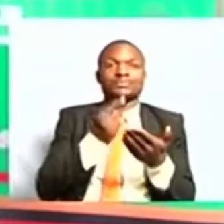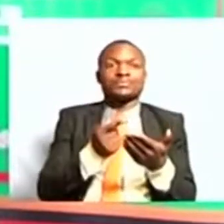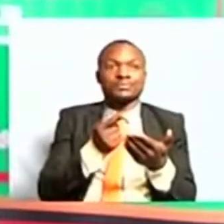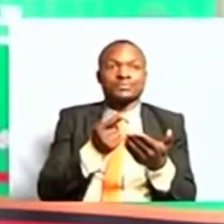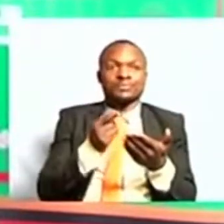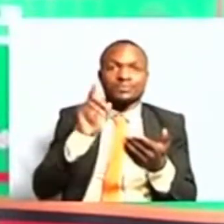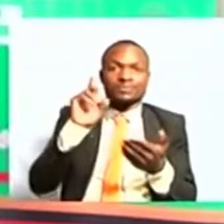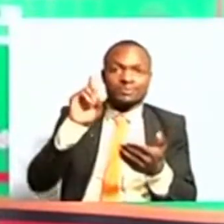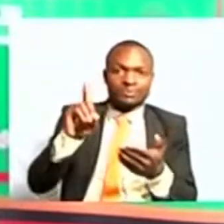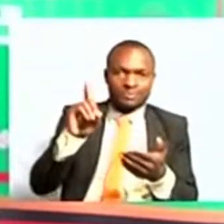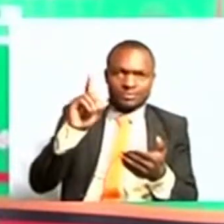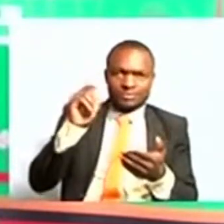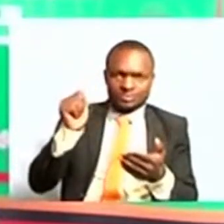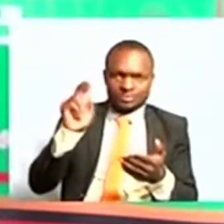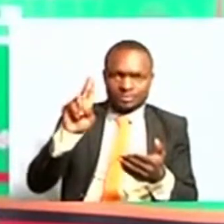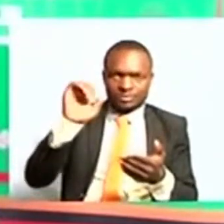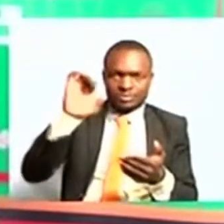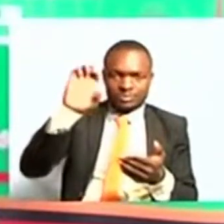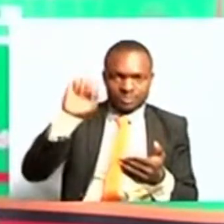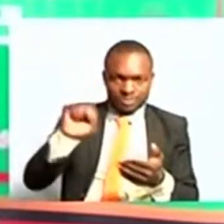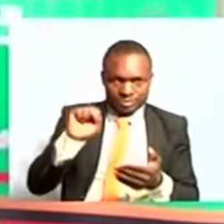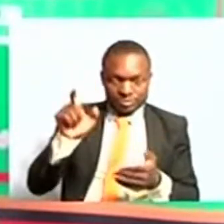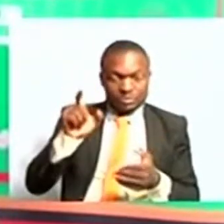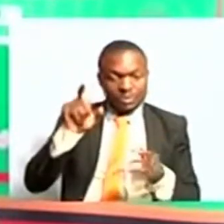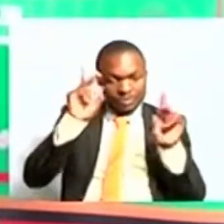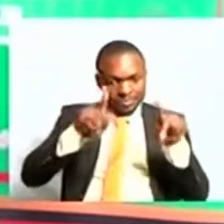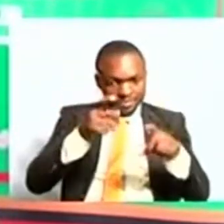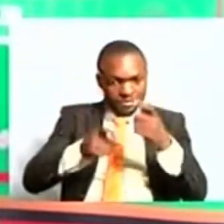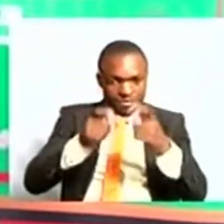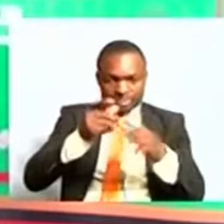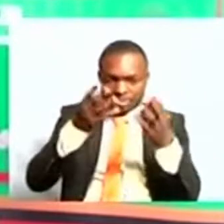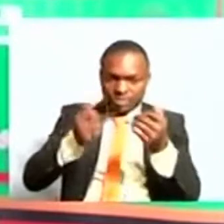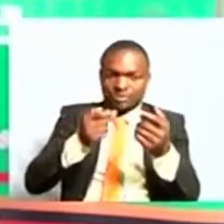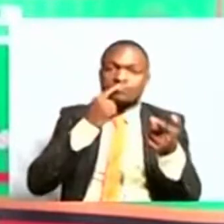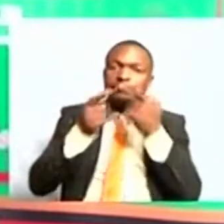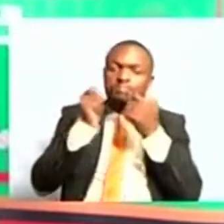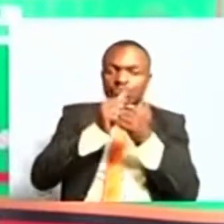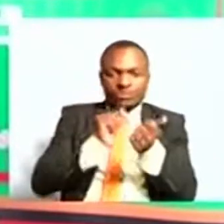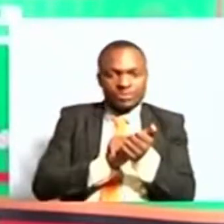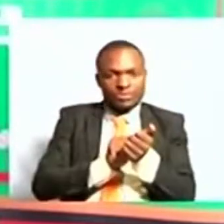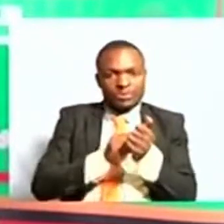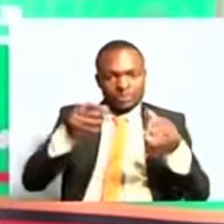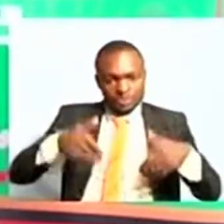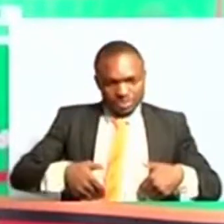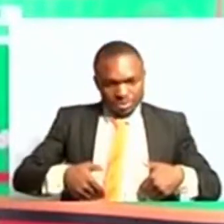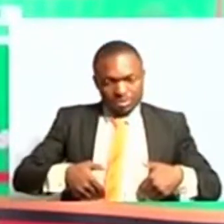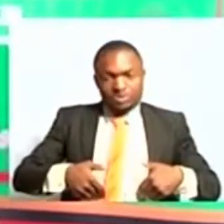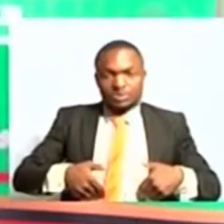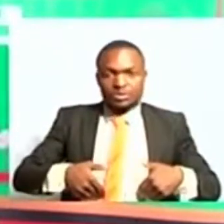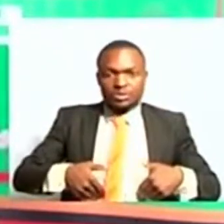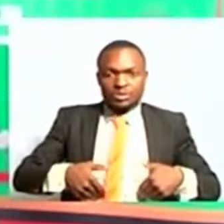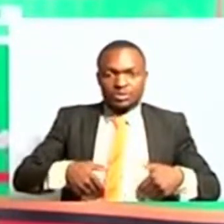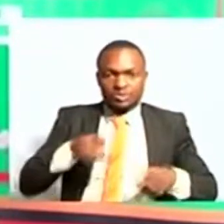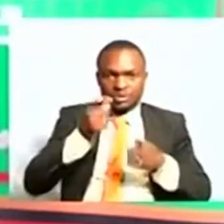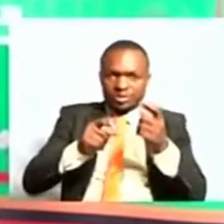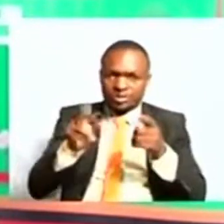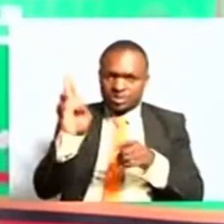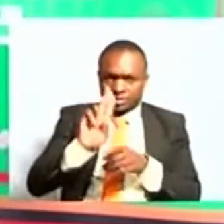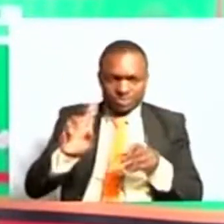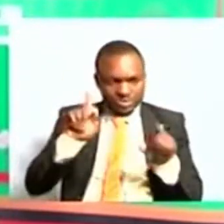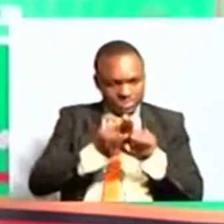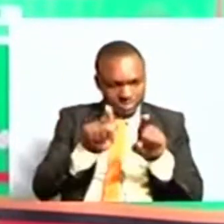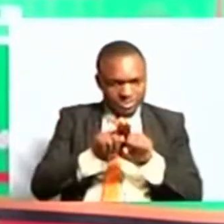I'm Davis Makonde. I'm a person with disability. Like to talk about youths with disability. They also use the same